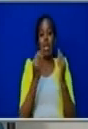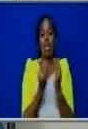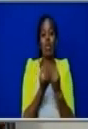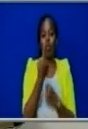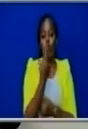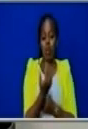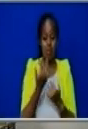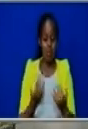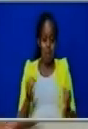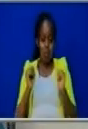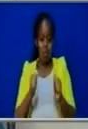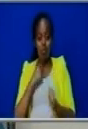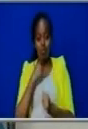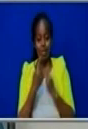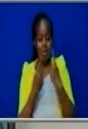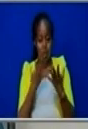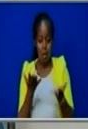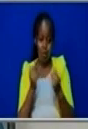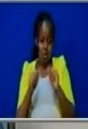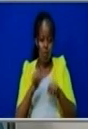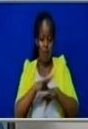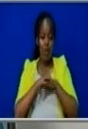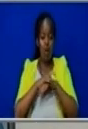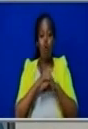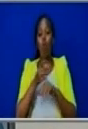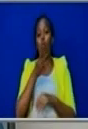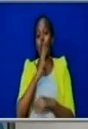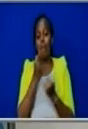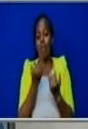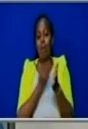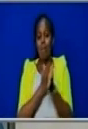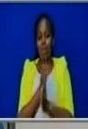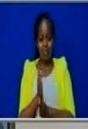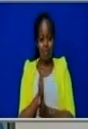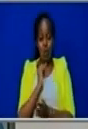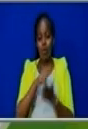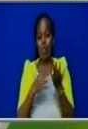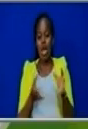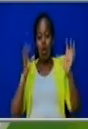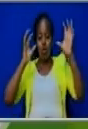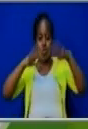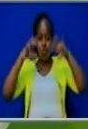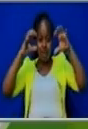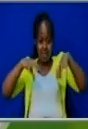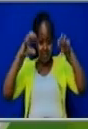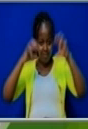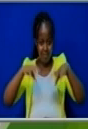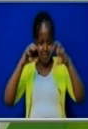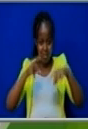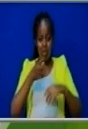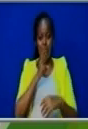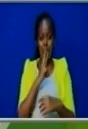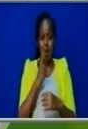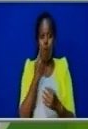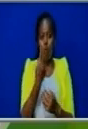can Yes. give you the sources of water. Yes. But the main one that we know is rain. Rainwater. That's automatic. Rain